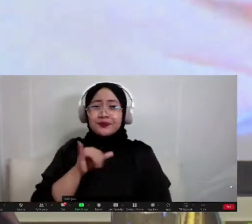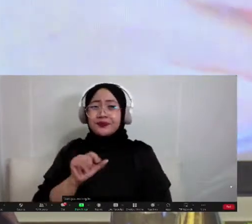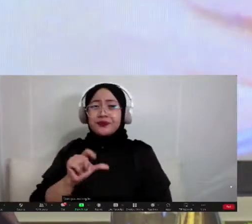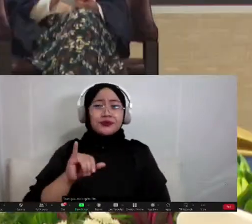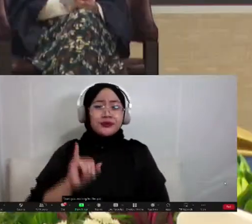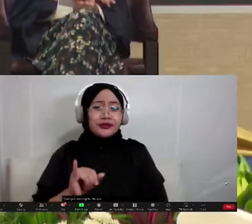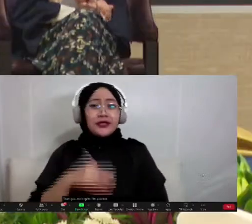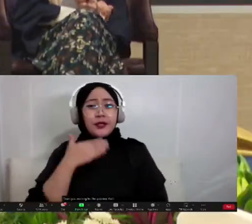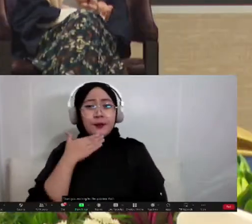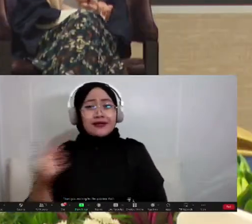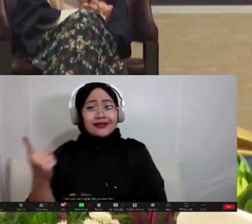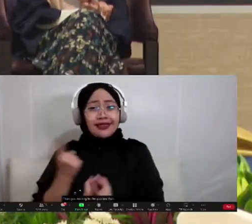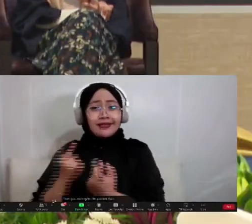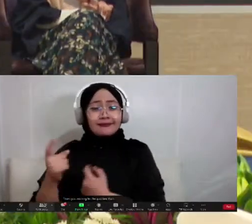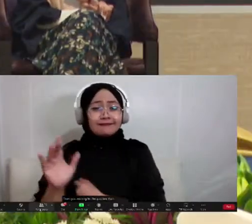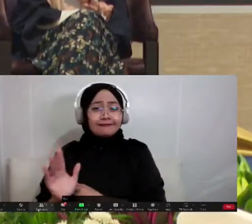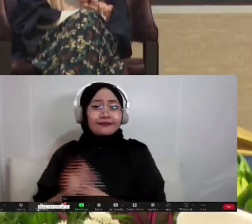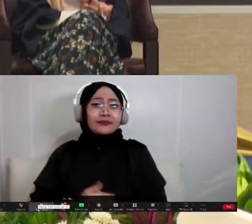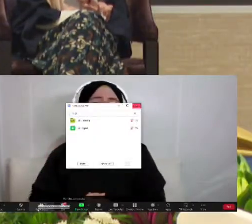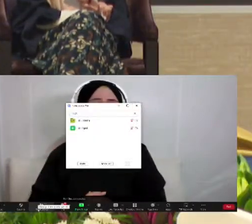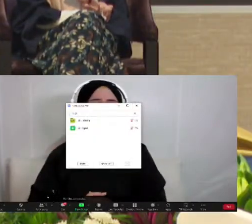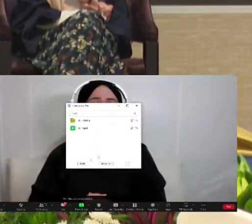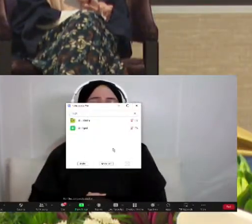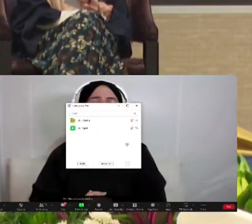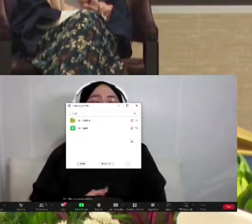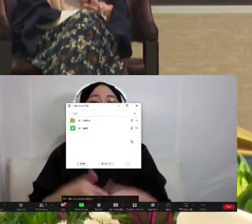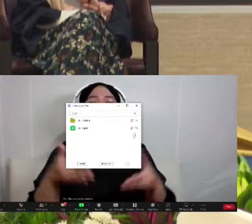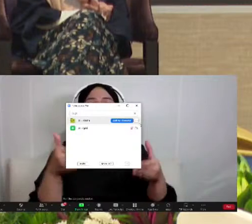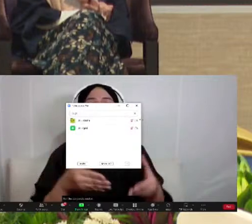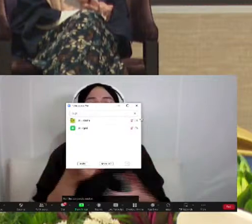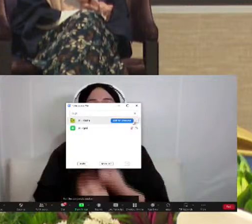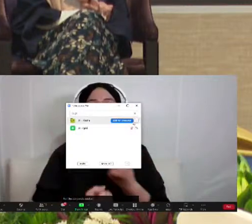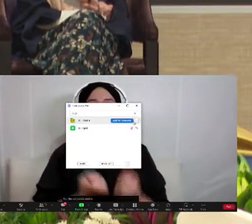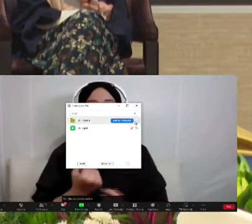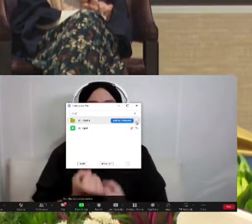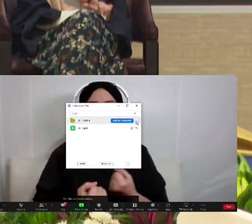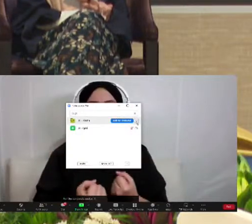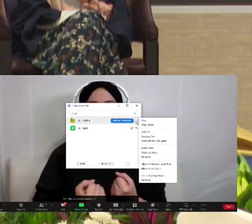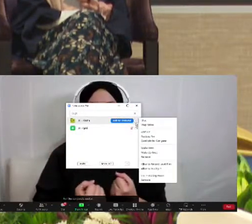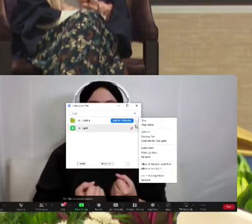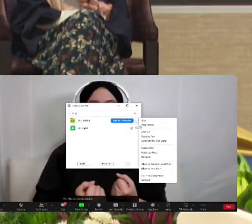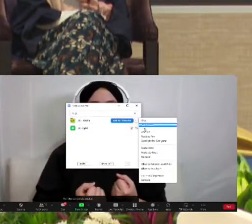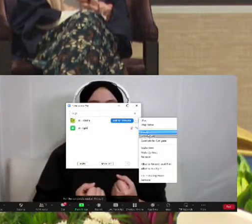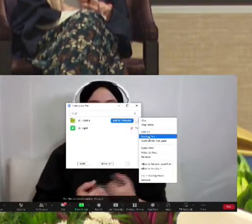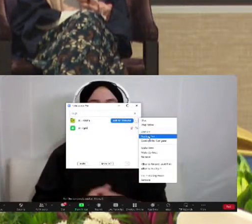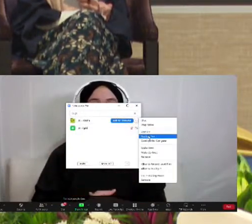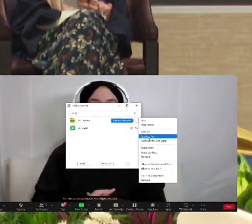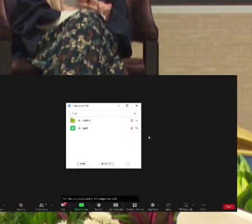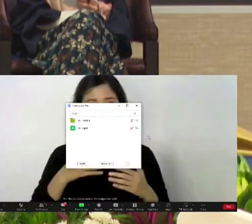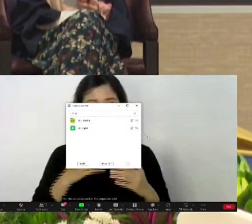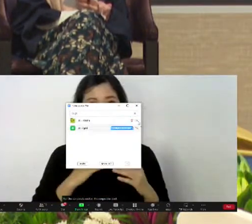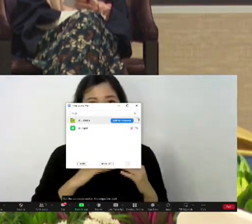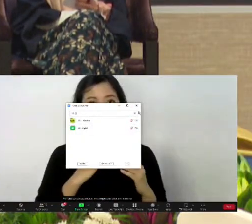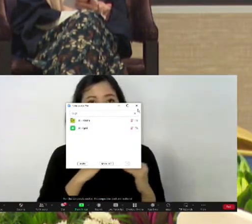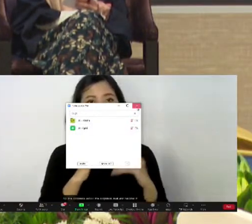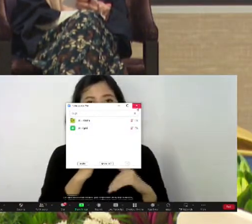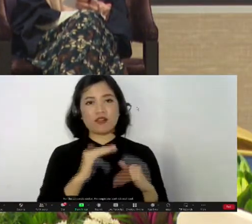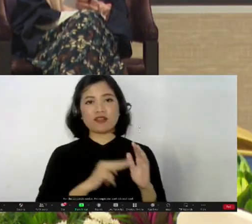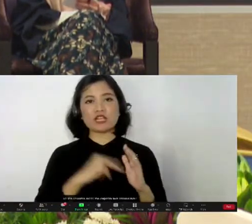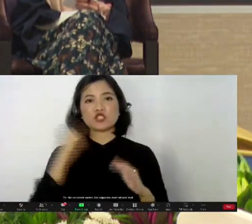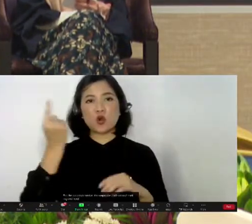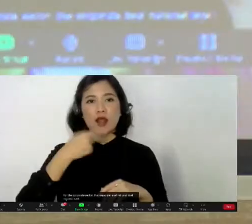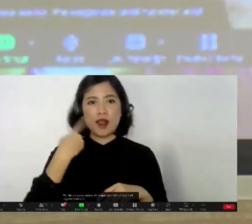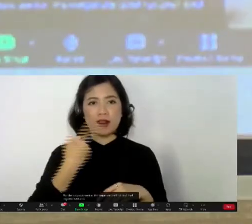question. Yeah, for the corporate sector, either corporate level, national level, regional level,